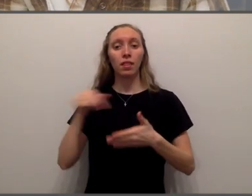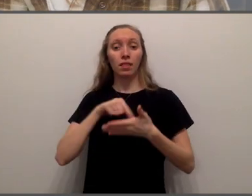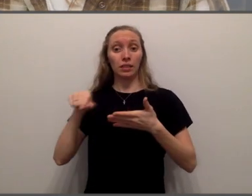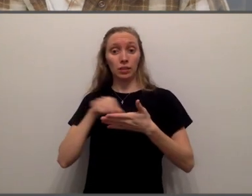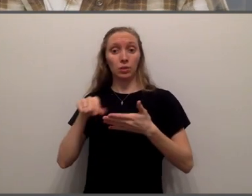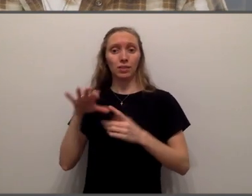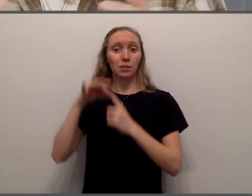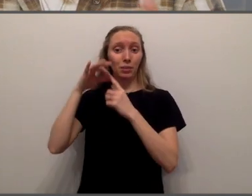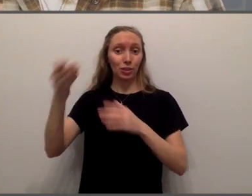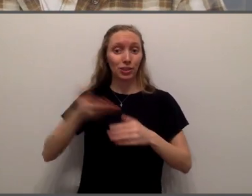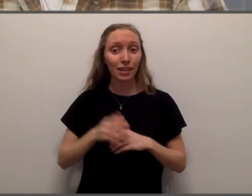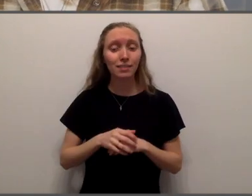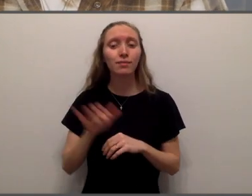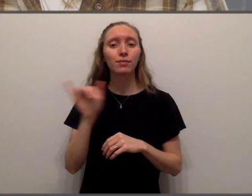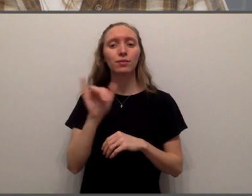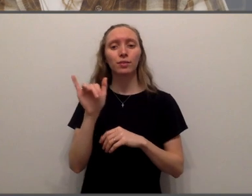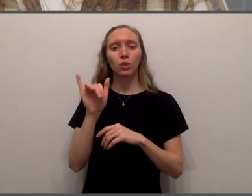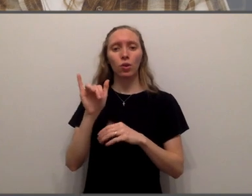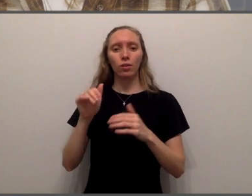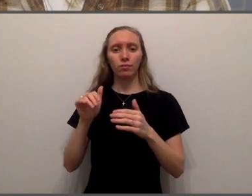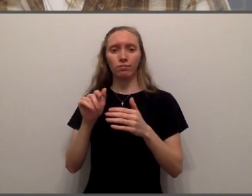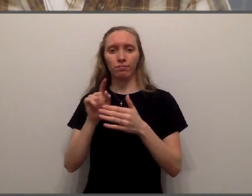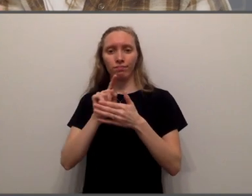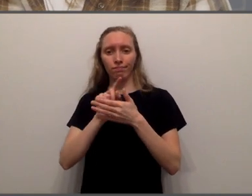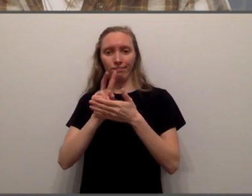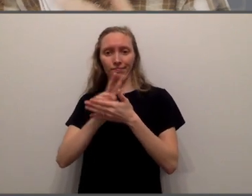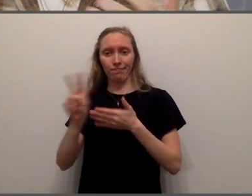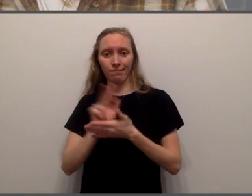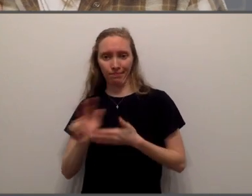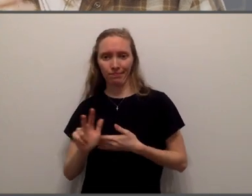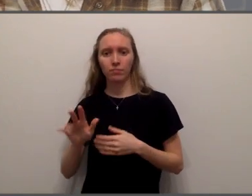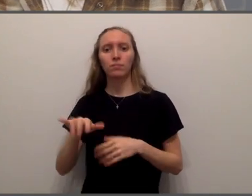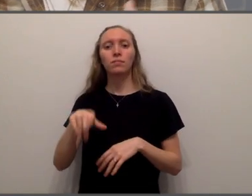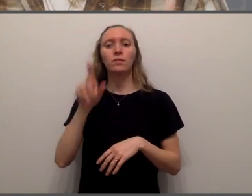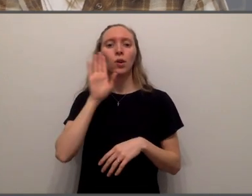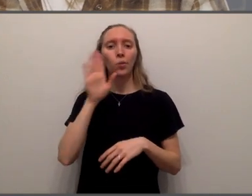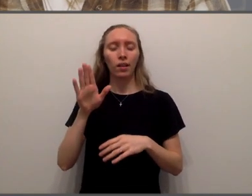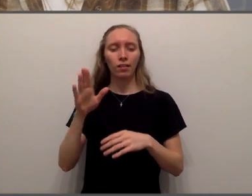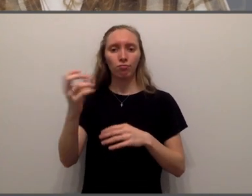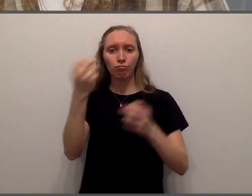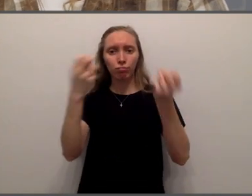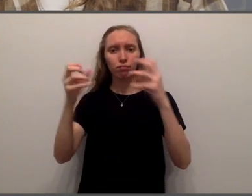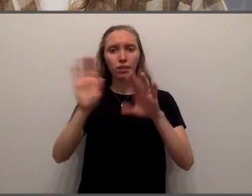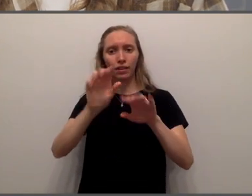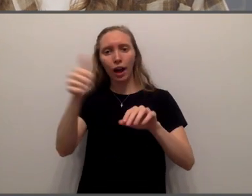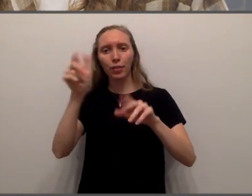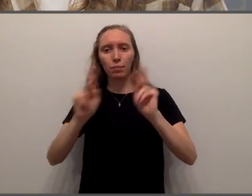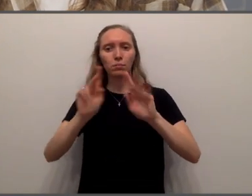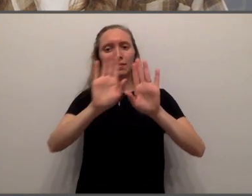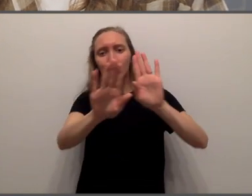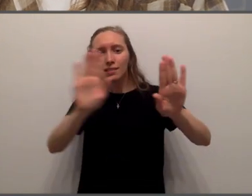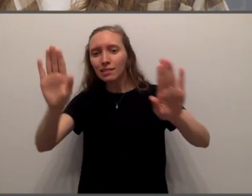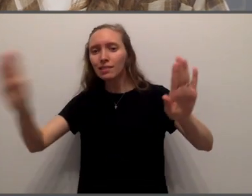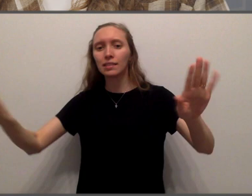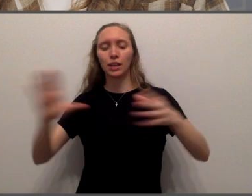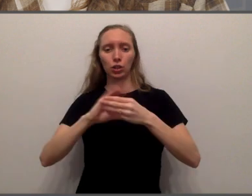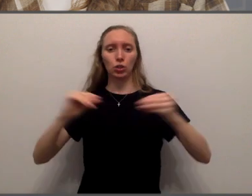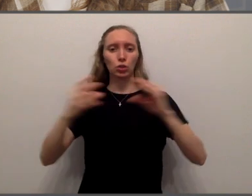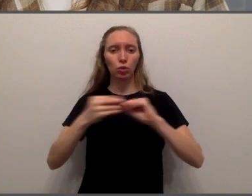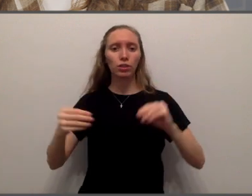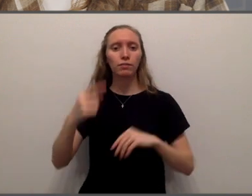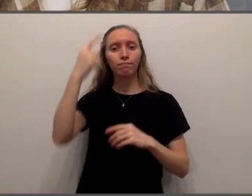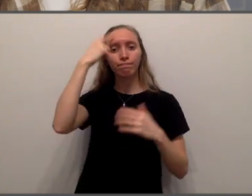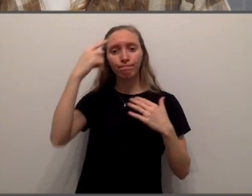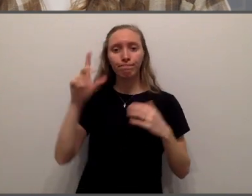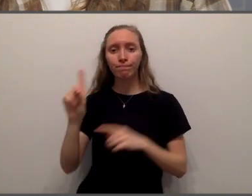from folks in our community with disabilities, both physical and developmental, on what life is like for them. We just want to get to know them